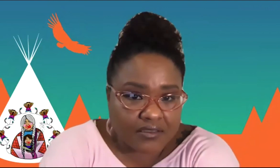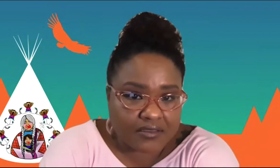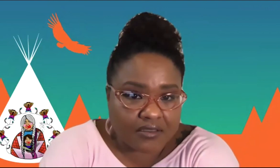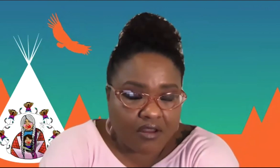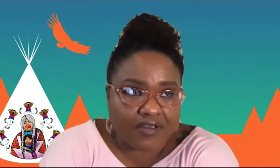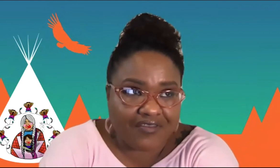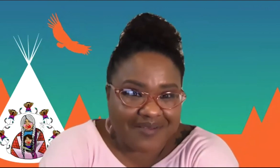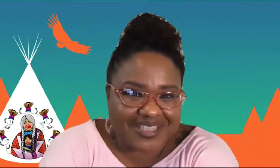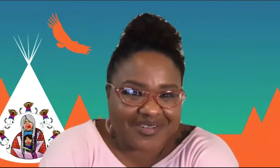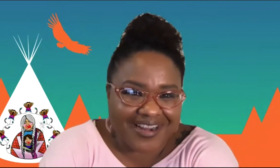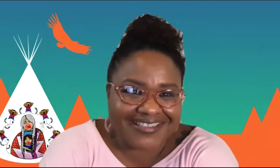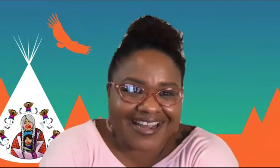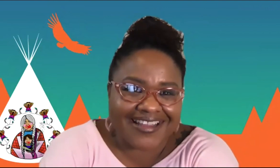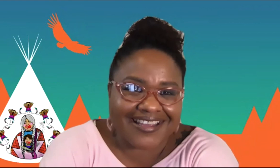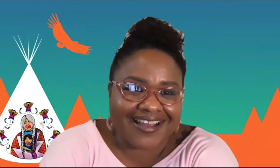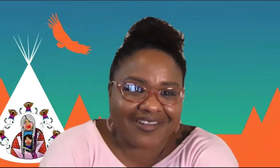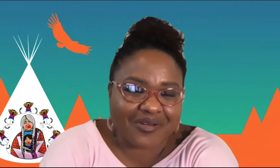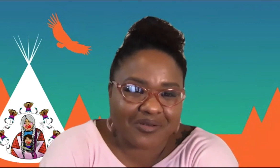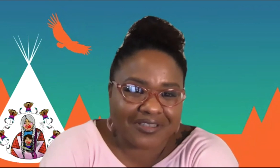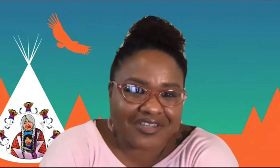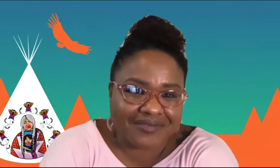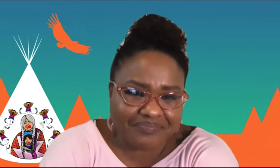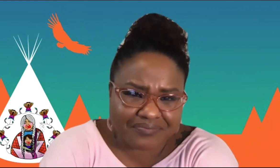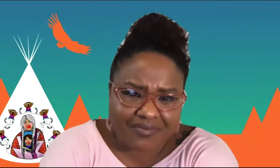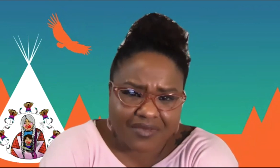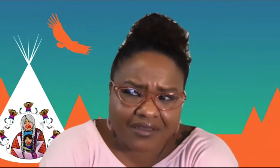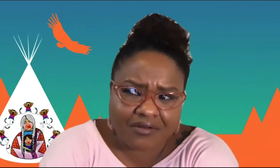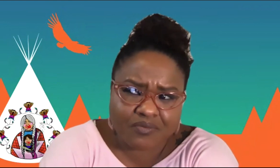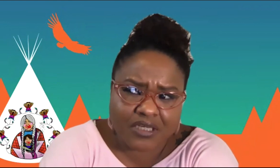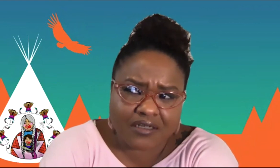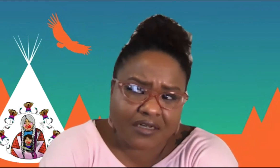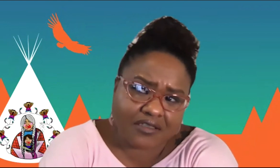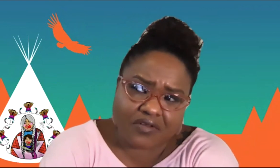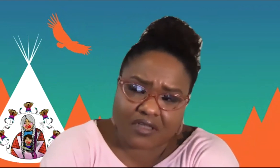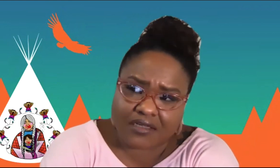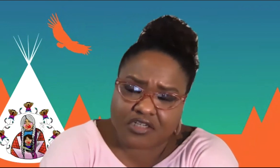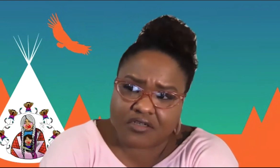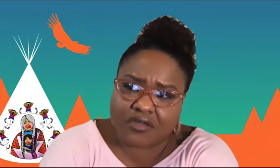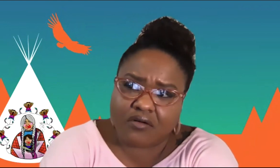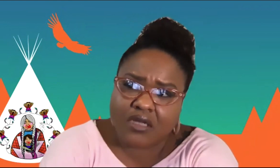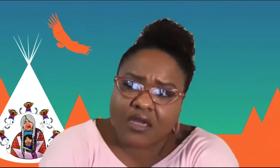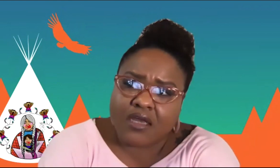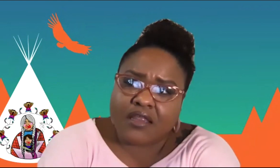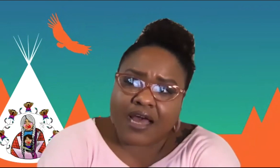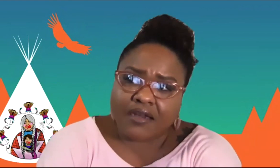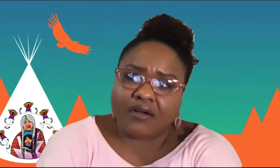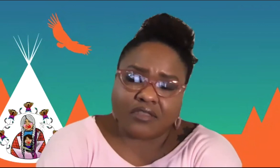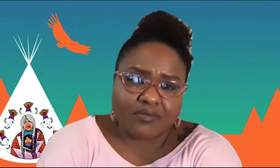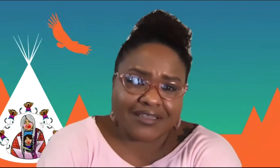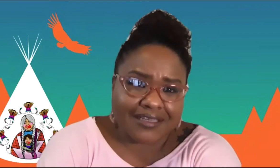Grant, Thriving Families Grant at the Idaho Coalition that was being conducted over the last year. And so